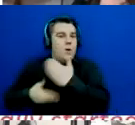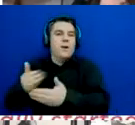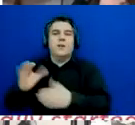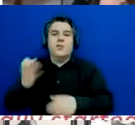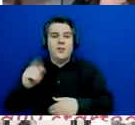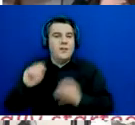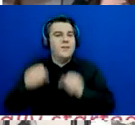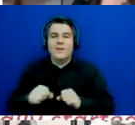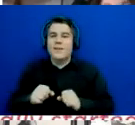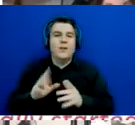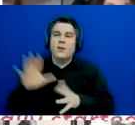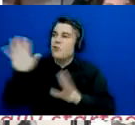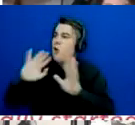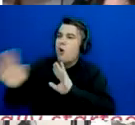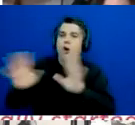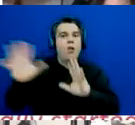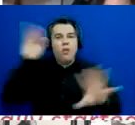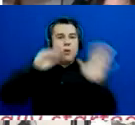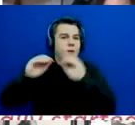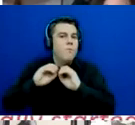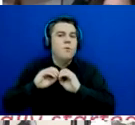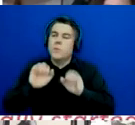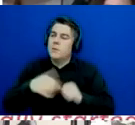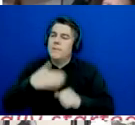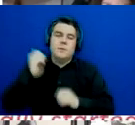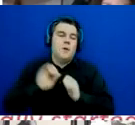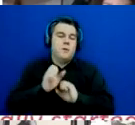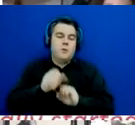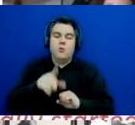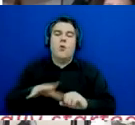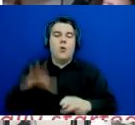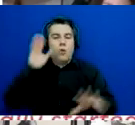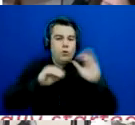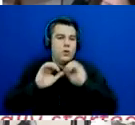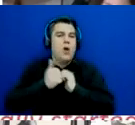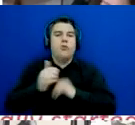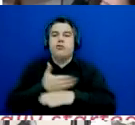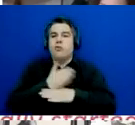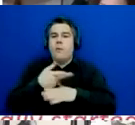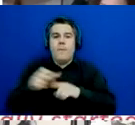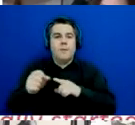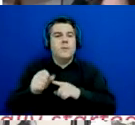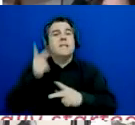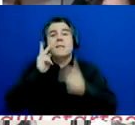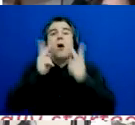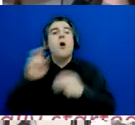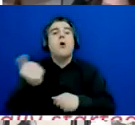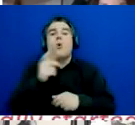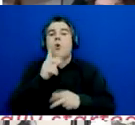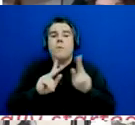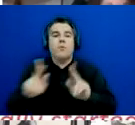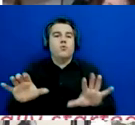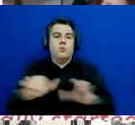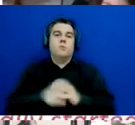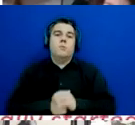talk and you can learn more. This is the best way for you to learn how to share Plexus, is by seeing other people who have done it. I